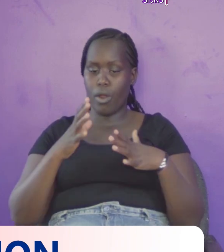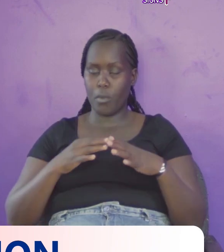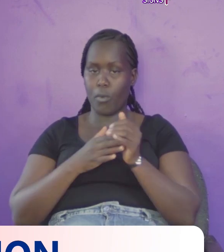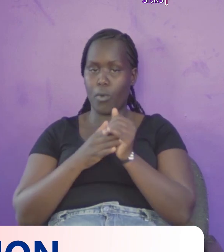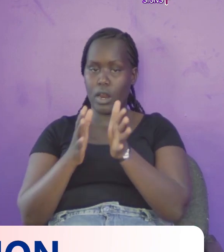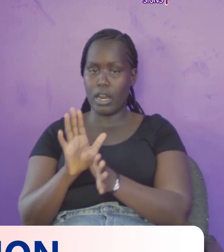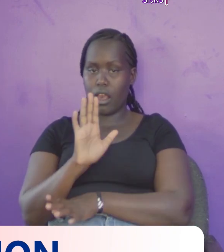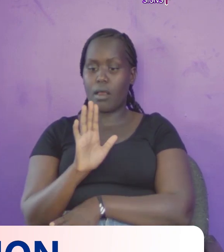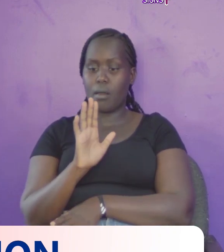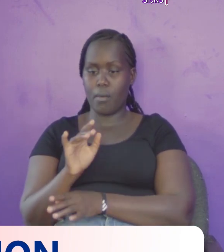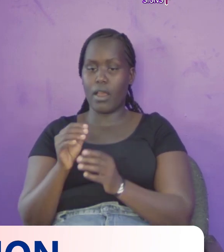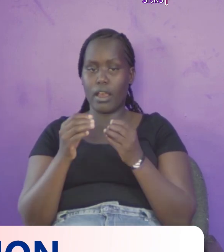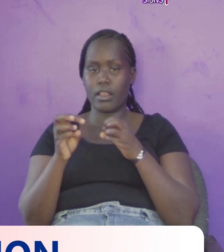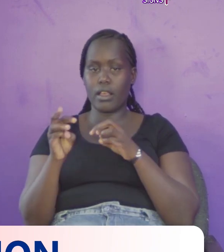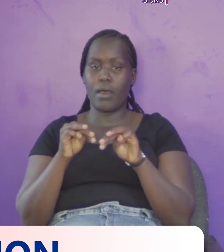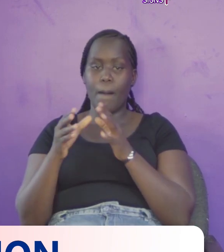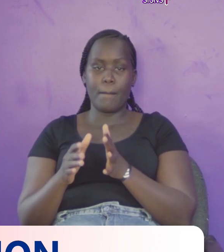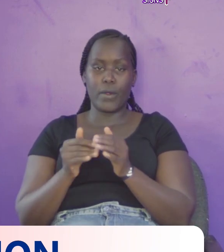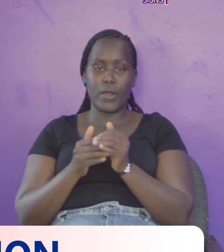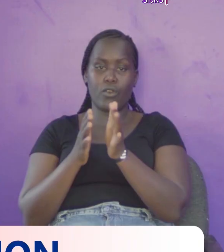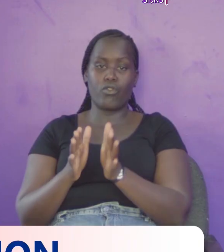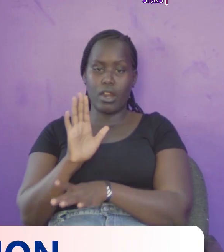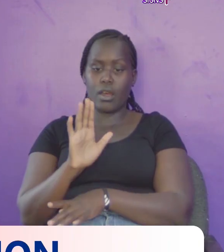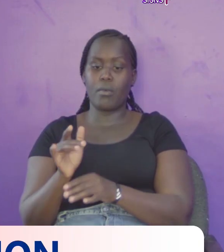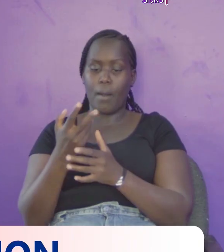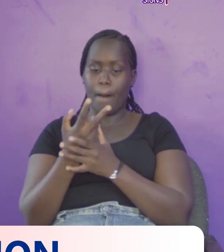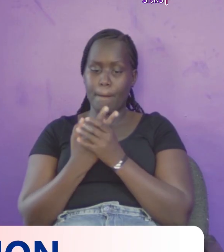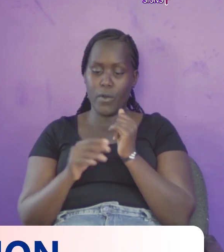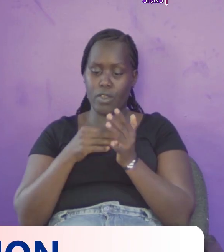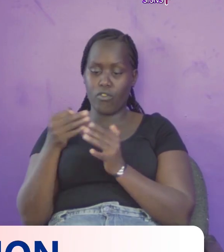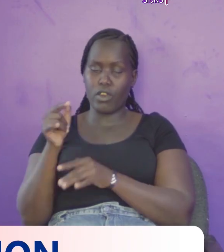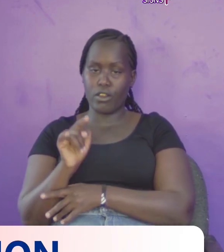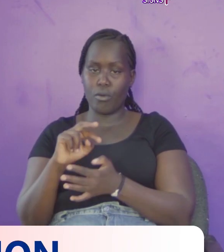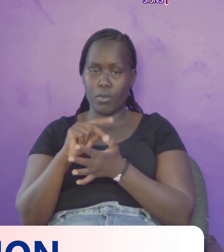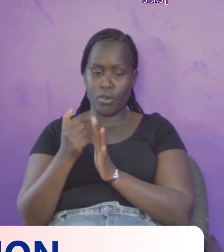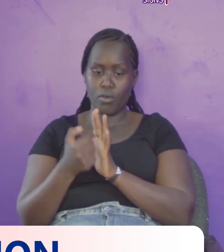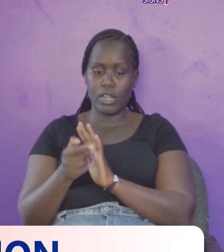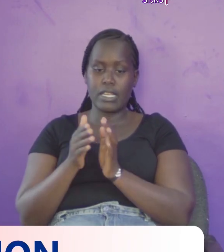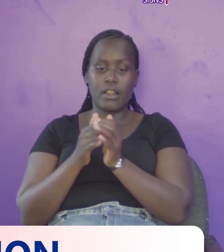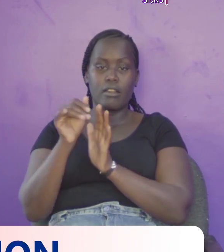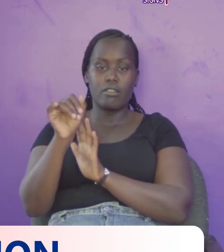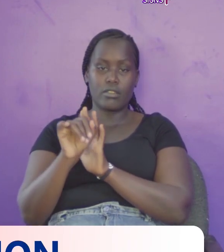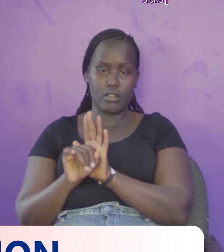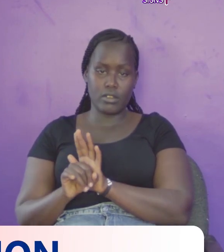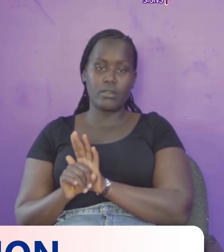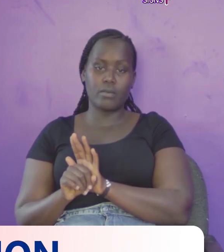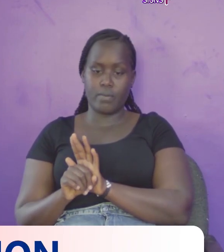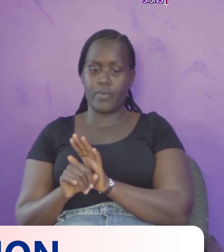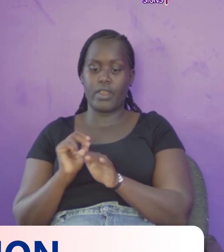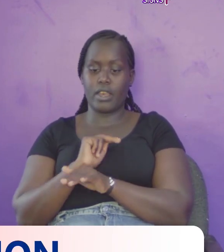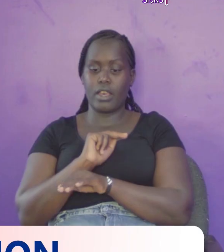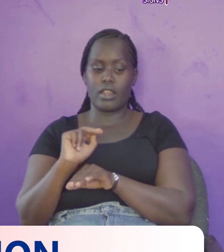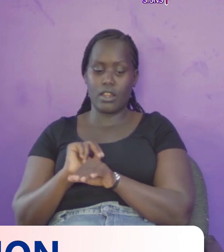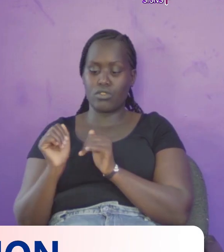leader, and the manager of your leader, they both failed you. So it means that this is leadership. It is the leadership of the nation